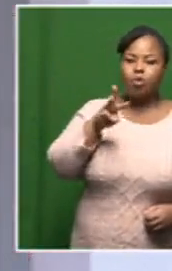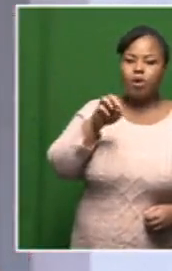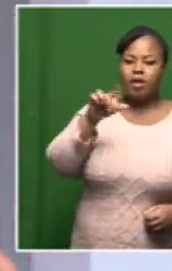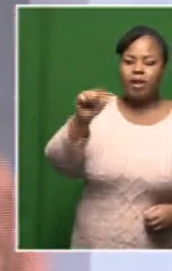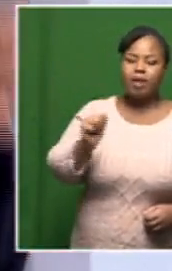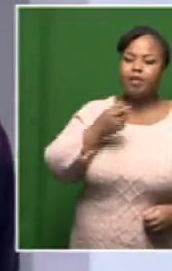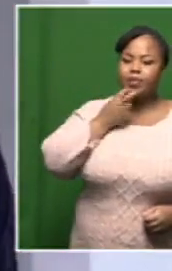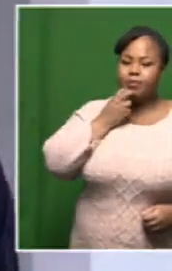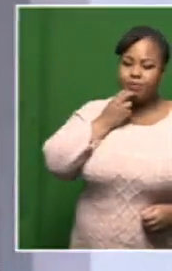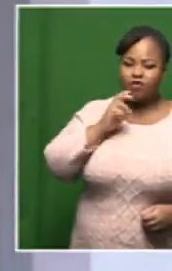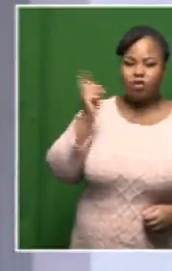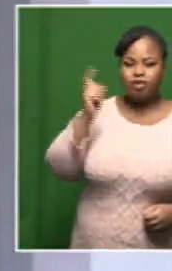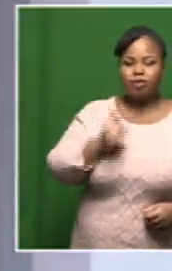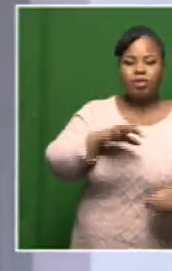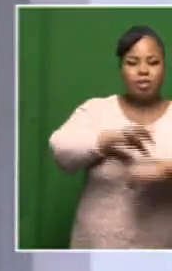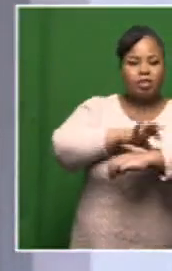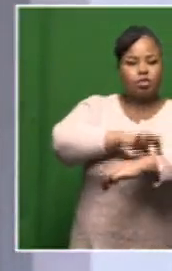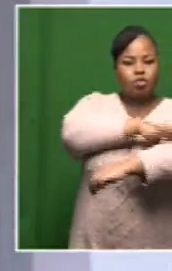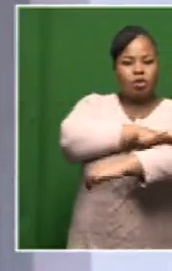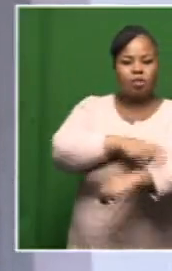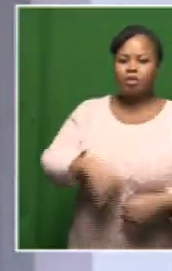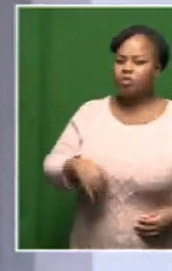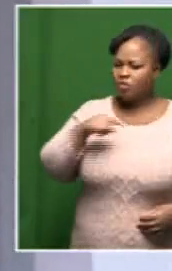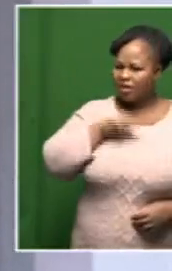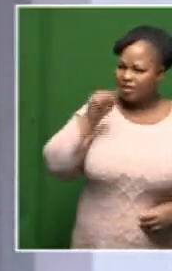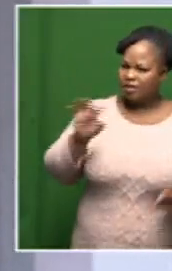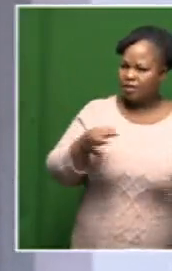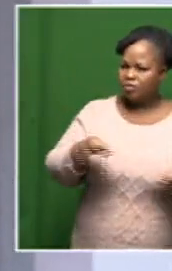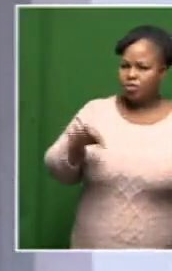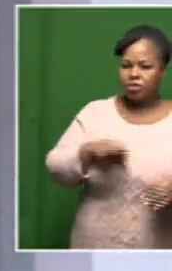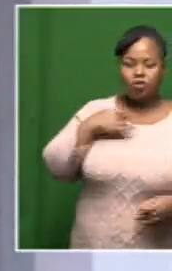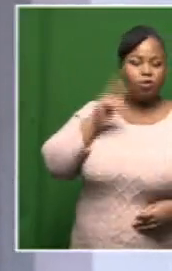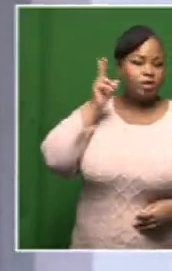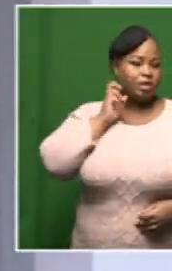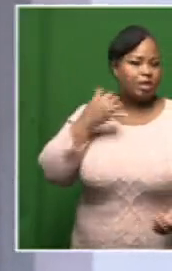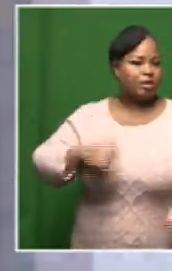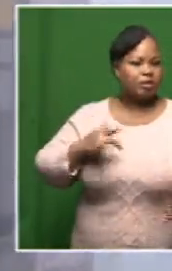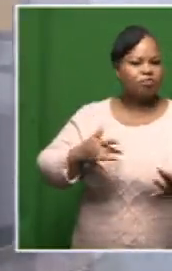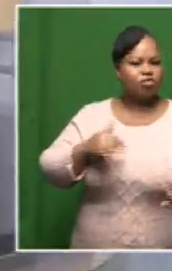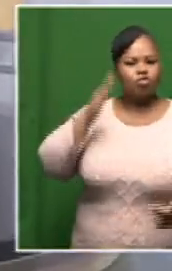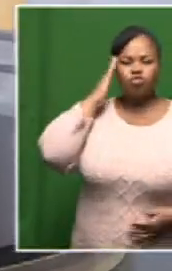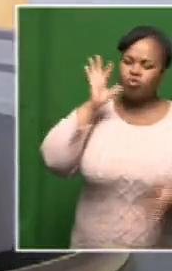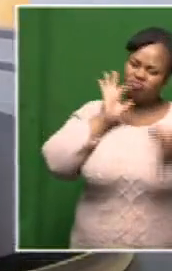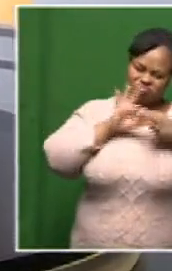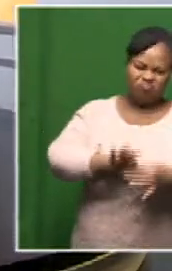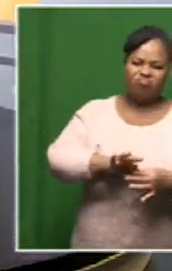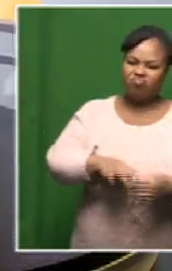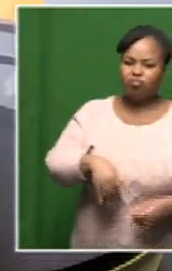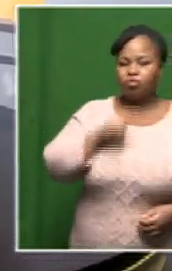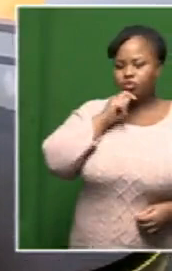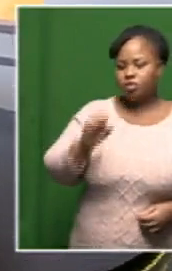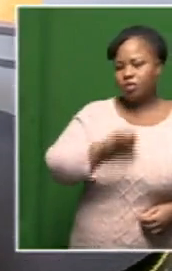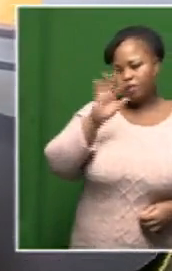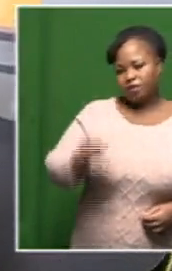there's kwela, there's XiTsonga. I mean, there's no way that music, when you hear the guitar plays, you could tell, you know.